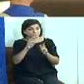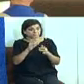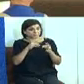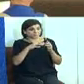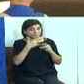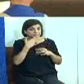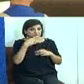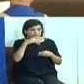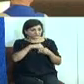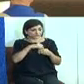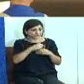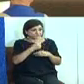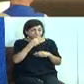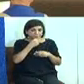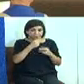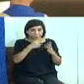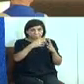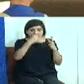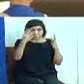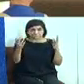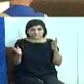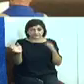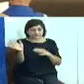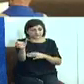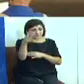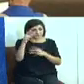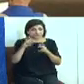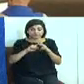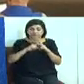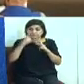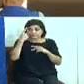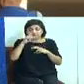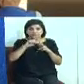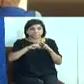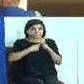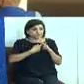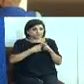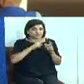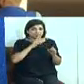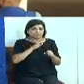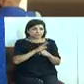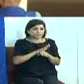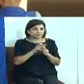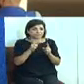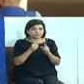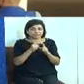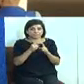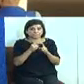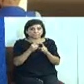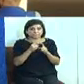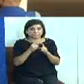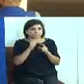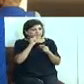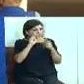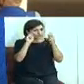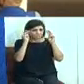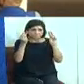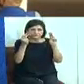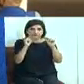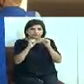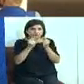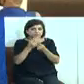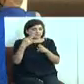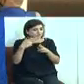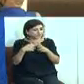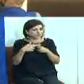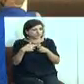to begin a commitment to various groups. And don't misunderstand the group name. It's just a way of